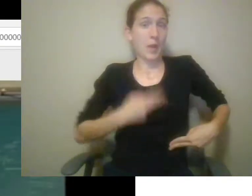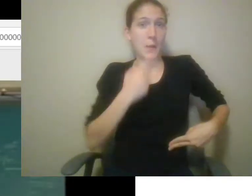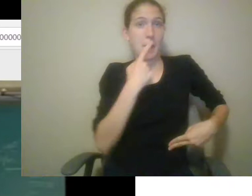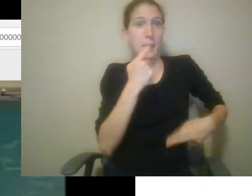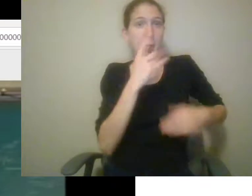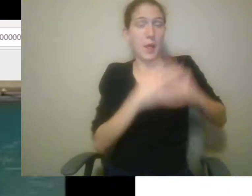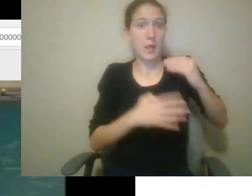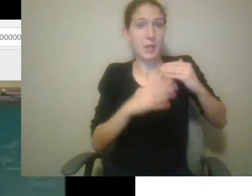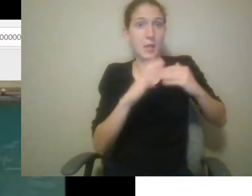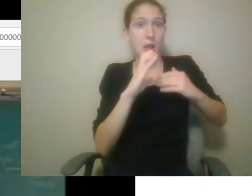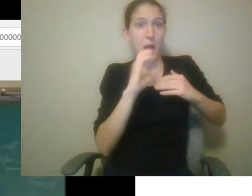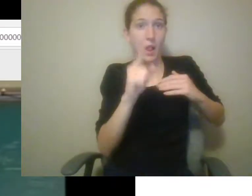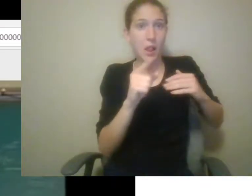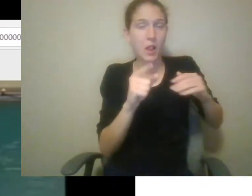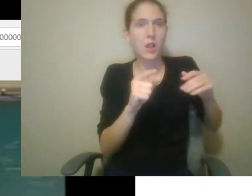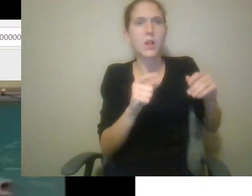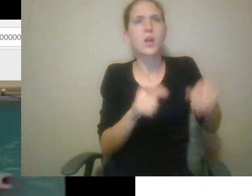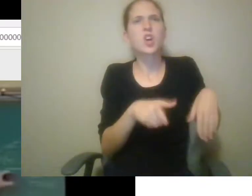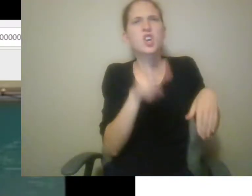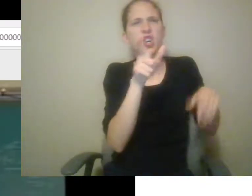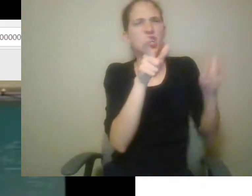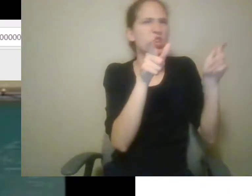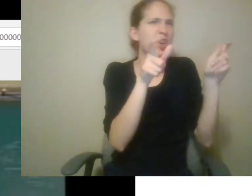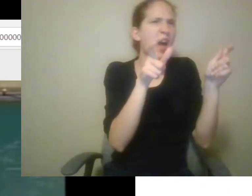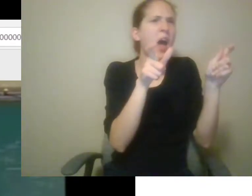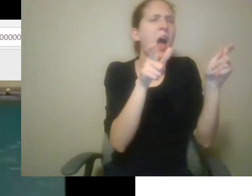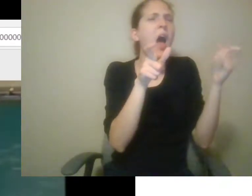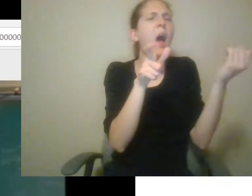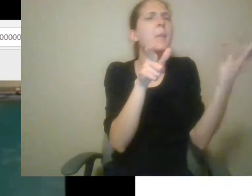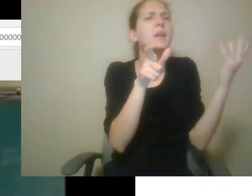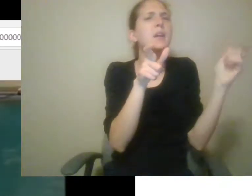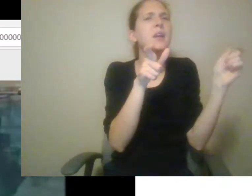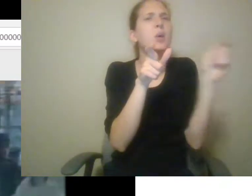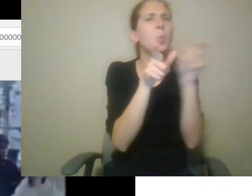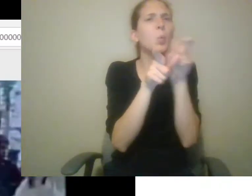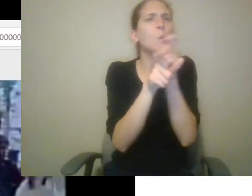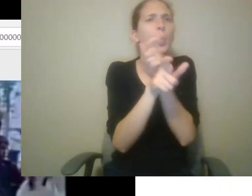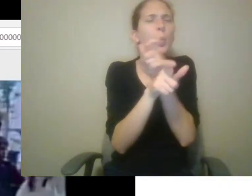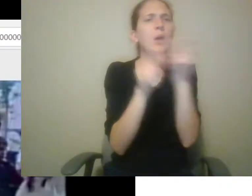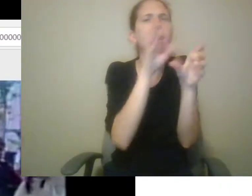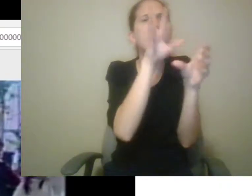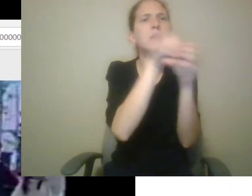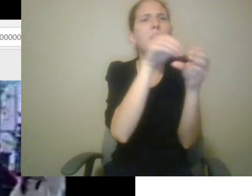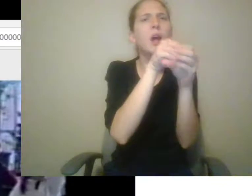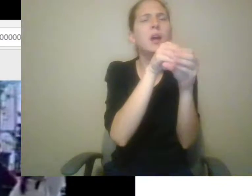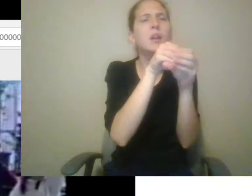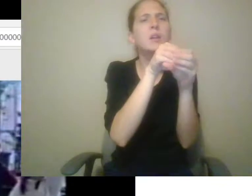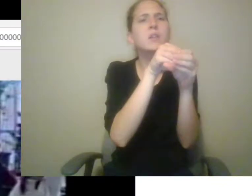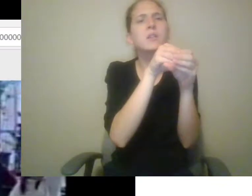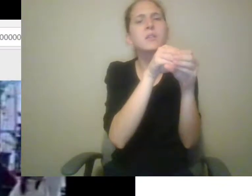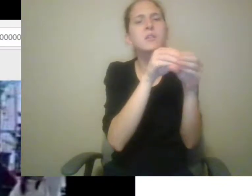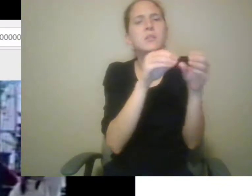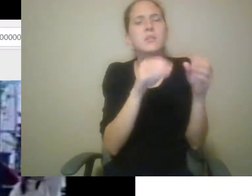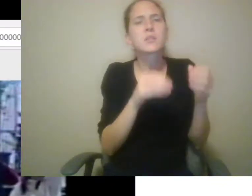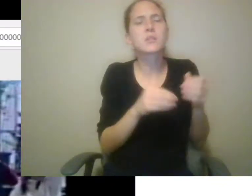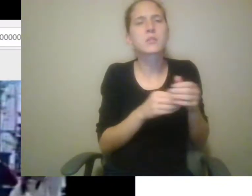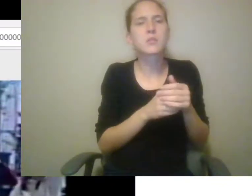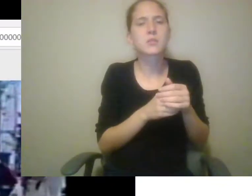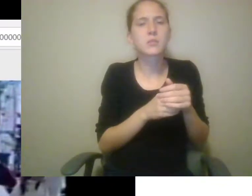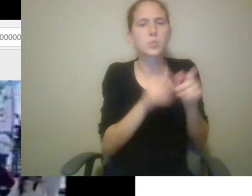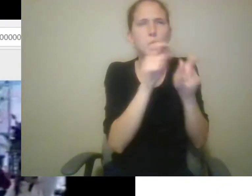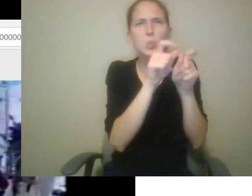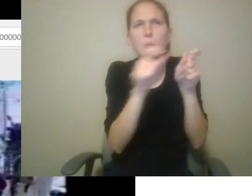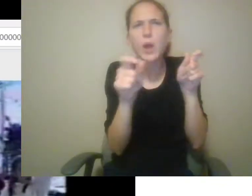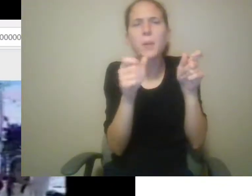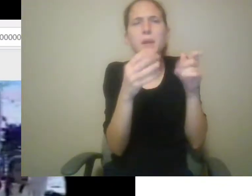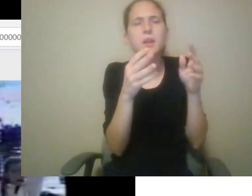cell, how many of these would it take end to end to go the length of one human red blood